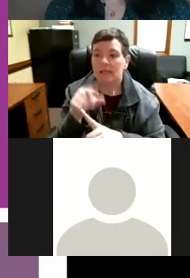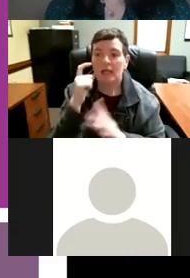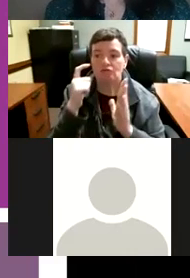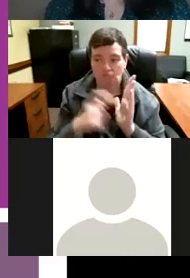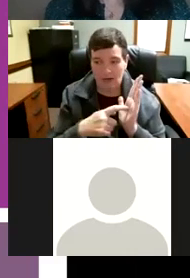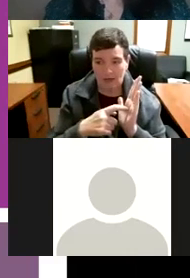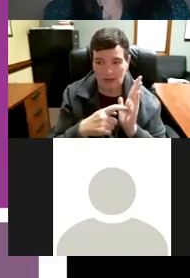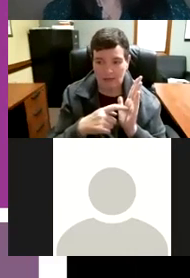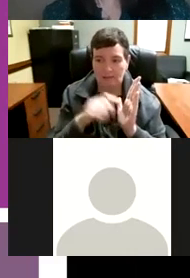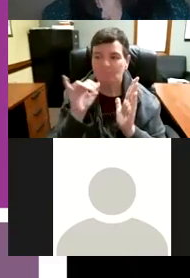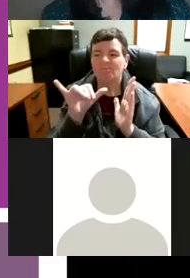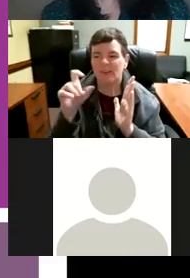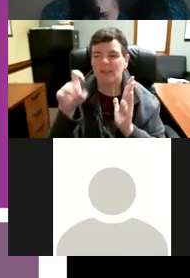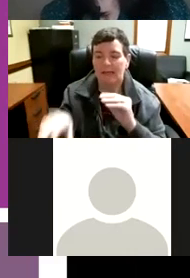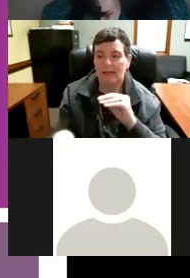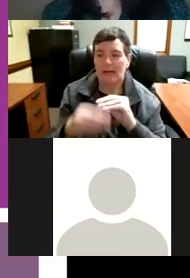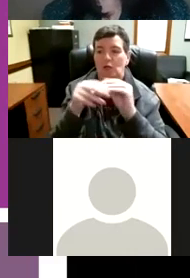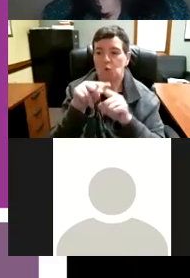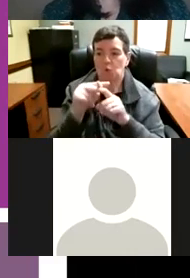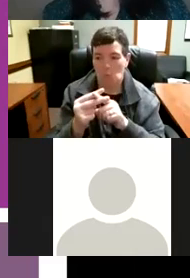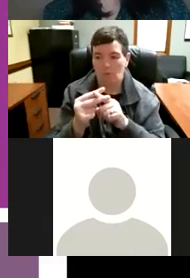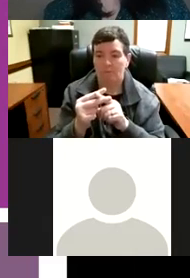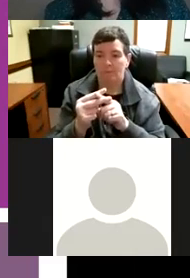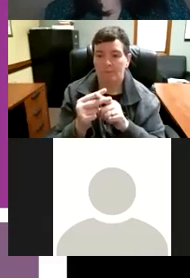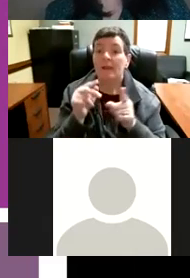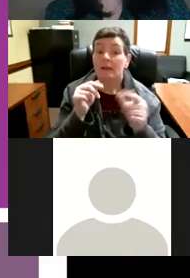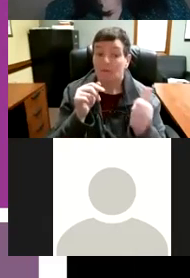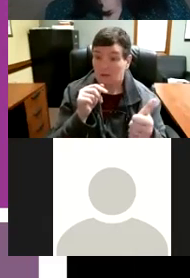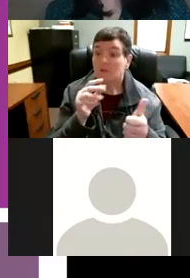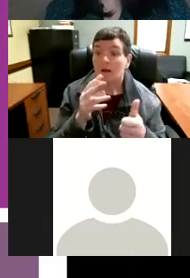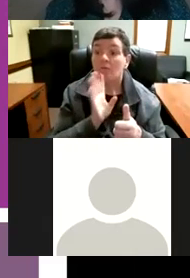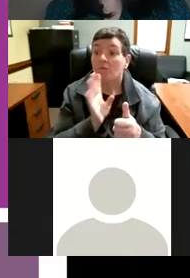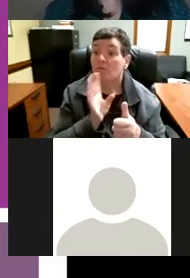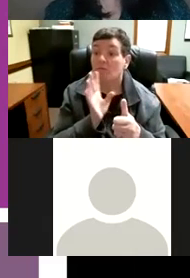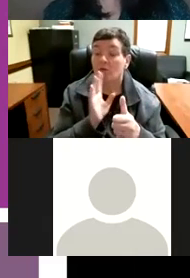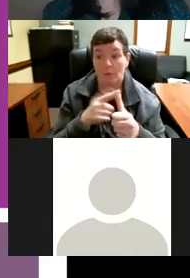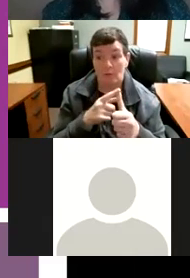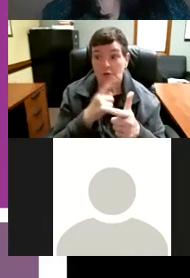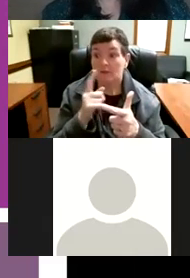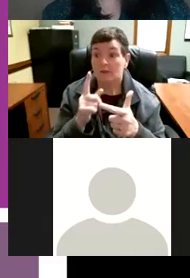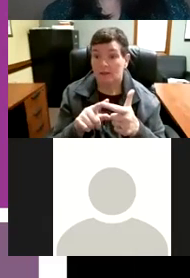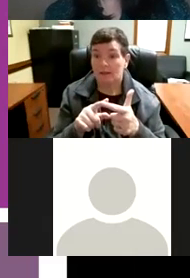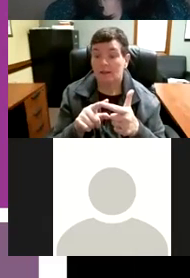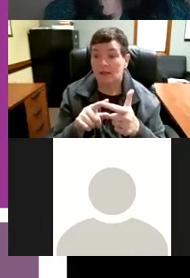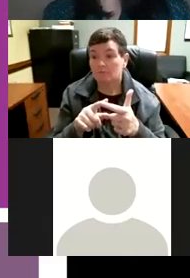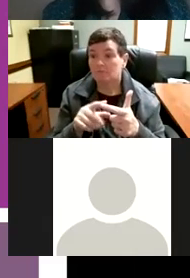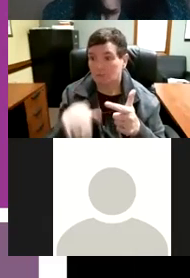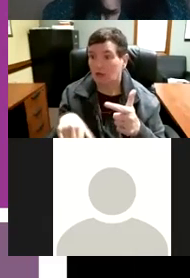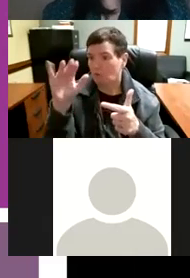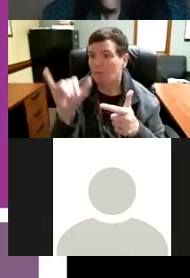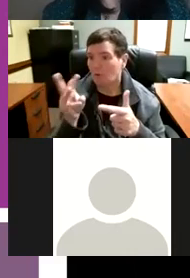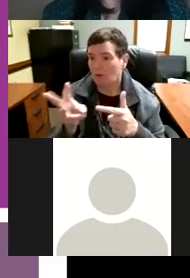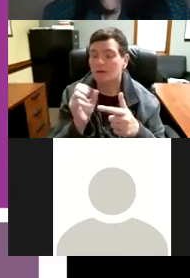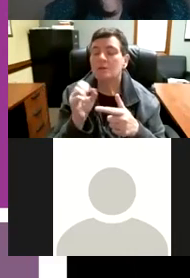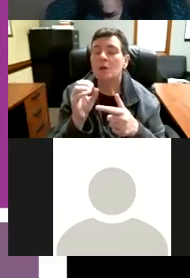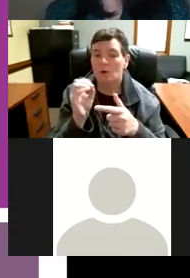needs that extra tool. He is also definitely a verbal communicator first, and he sees himself that way. So as you'll